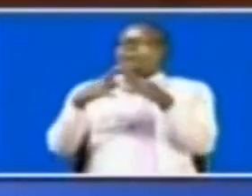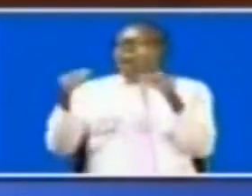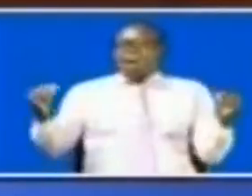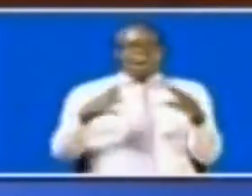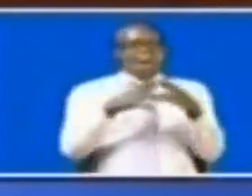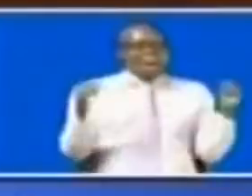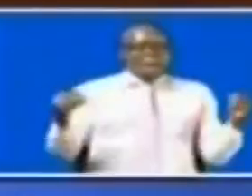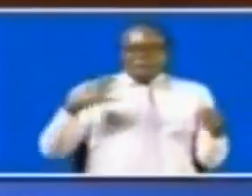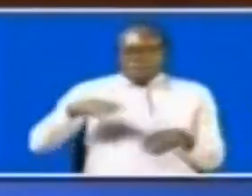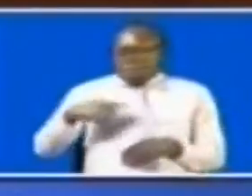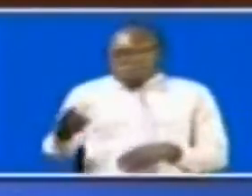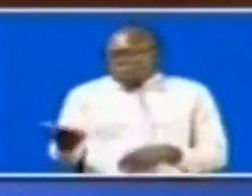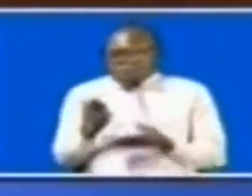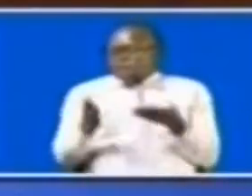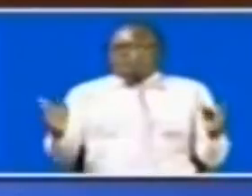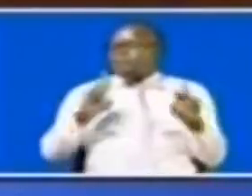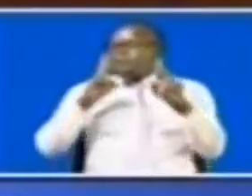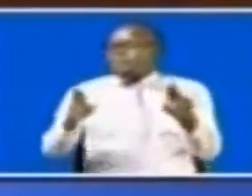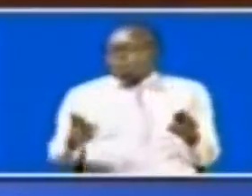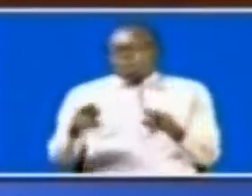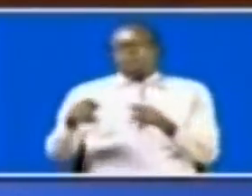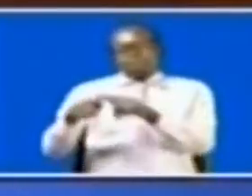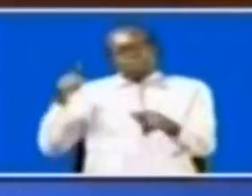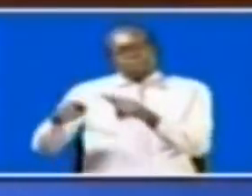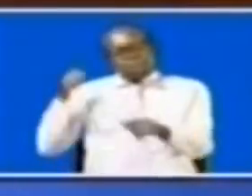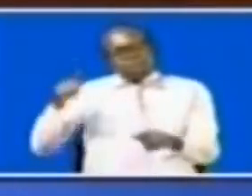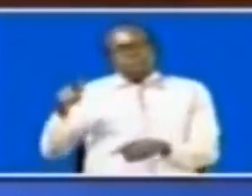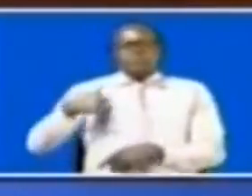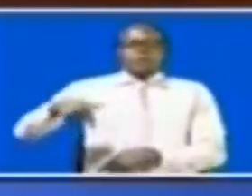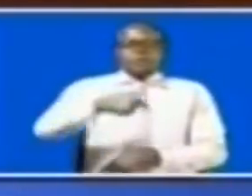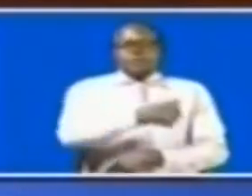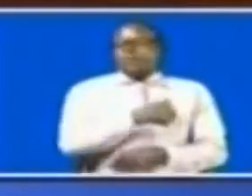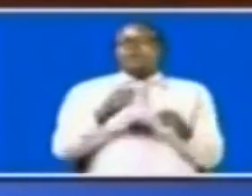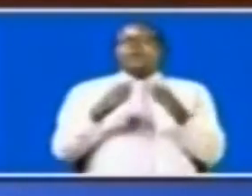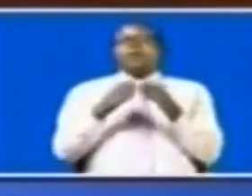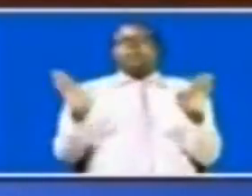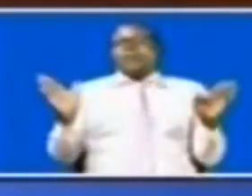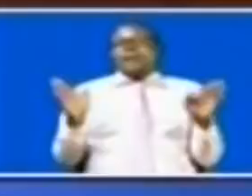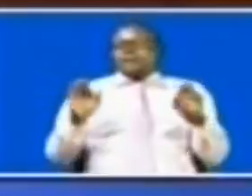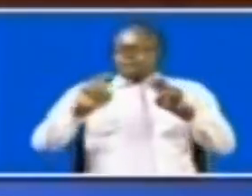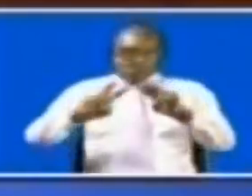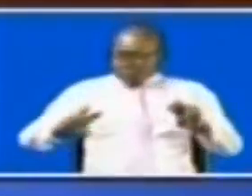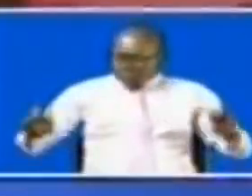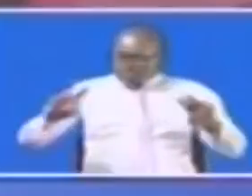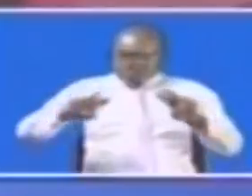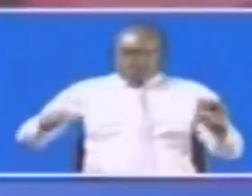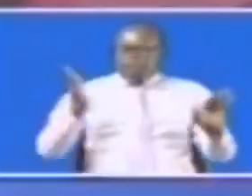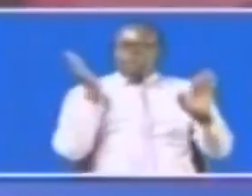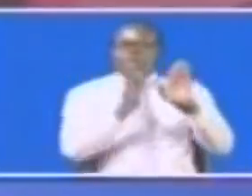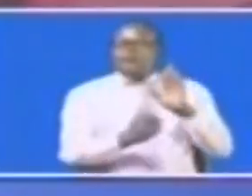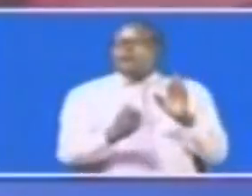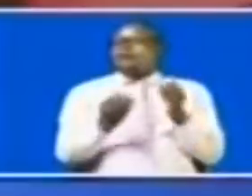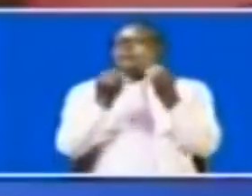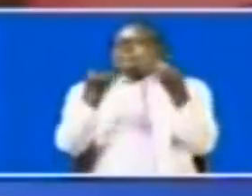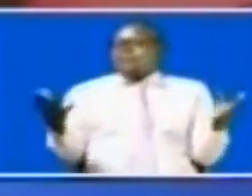disappearance, any matter that was reported of killing, we opened inquest files. There